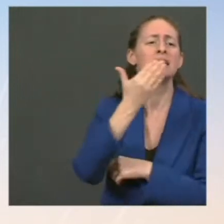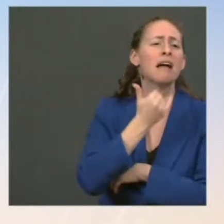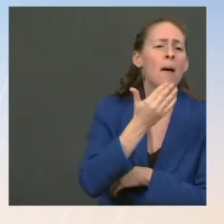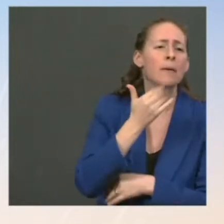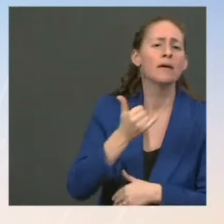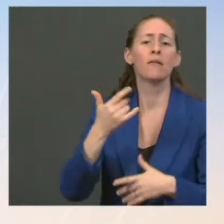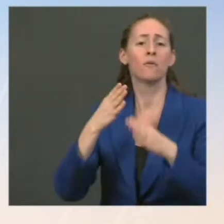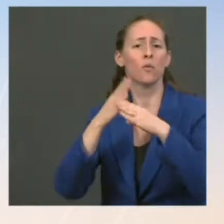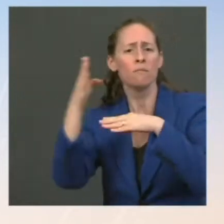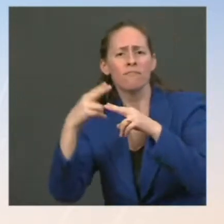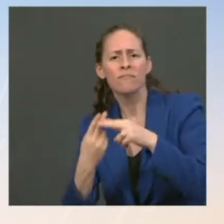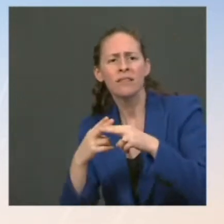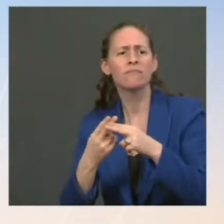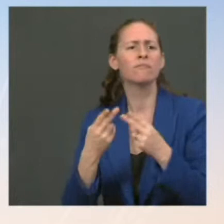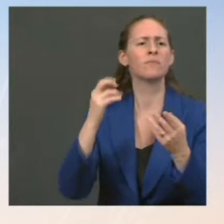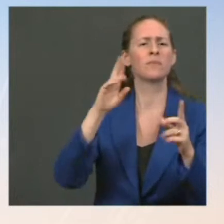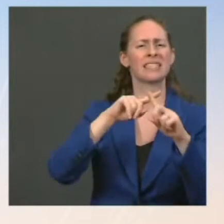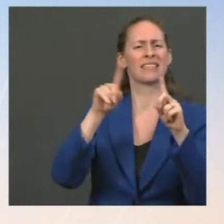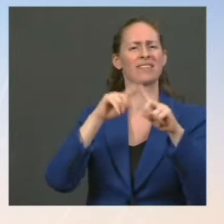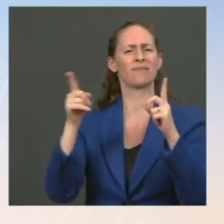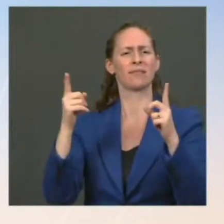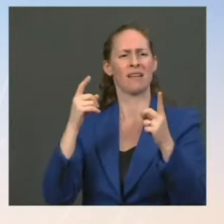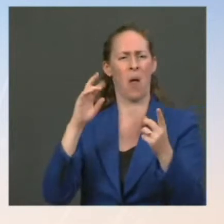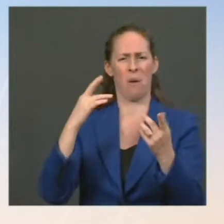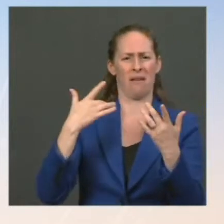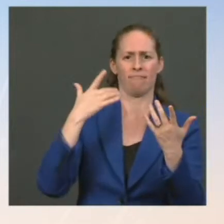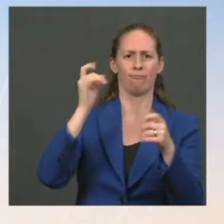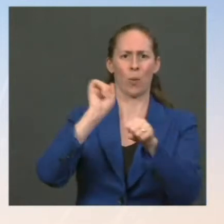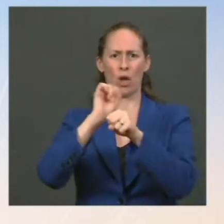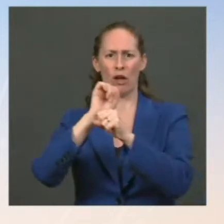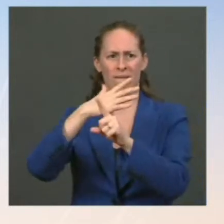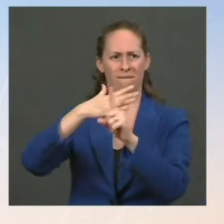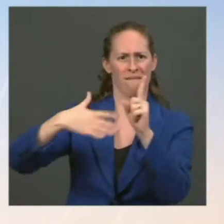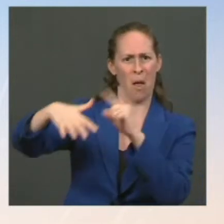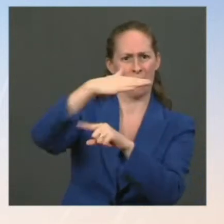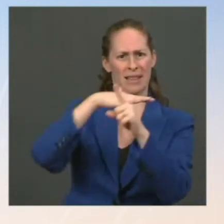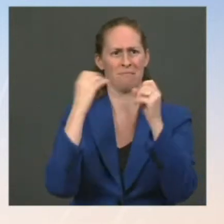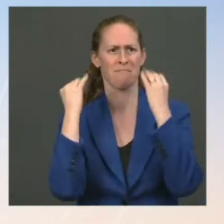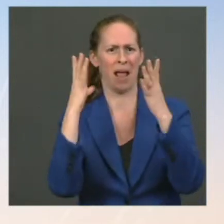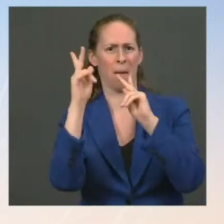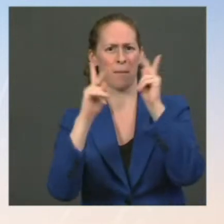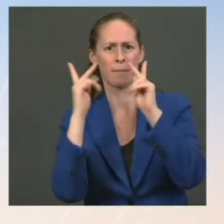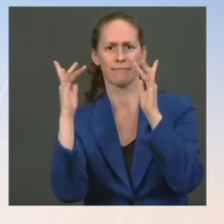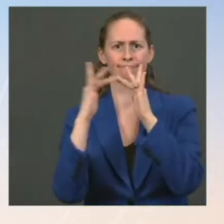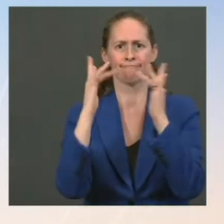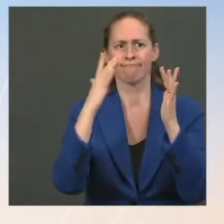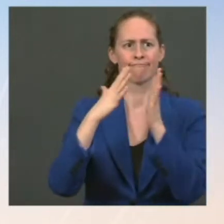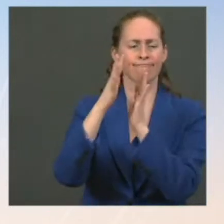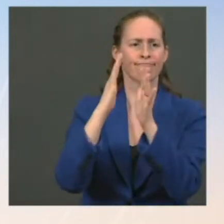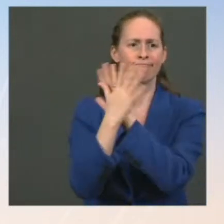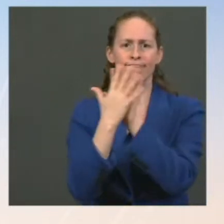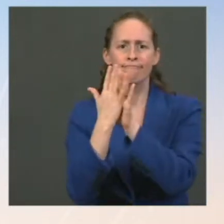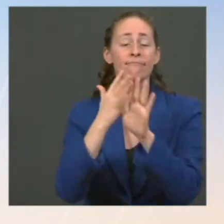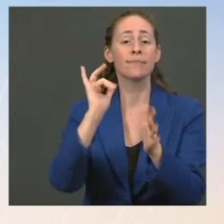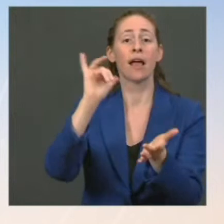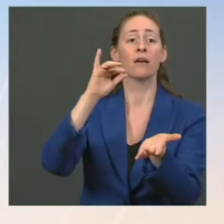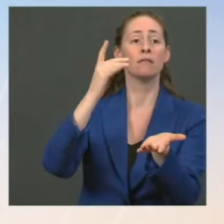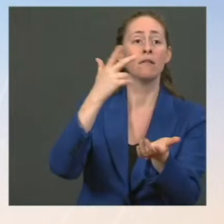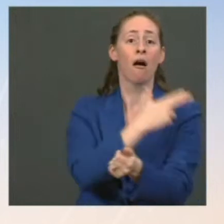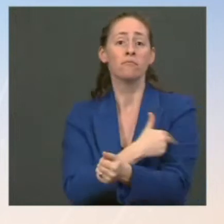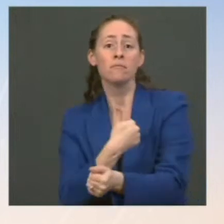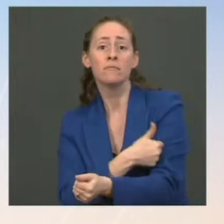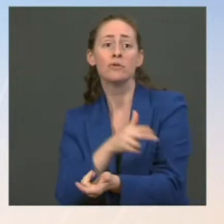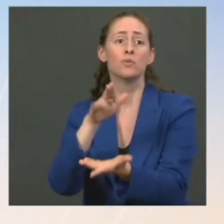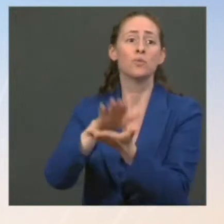live in high-risk settings, including healthcare workers, teachers, grocery store workers who had the Pfizer shot. Just look at your vaccine card. If it's been